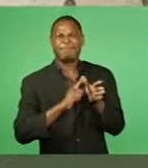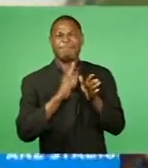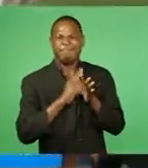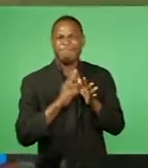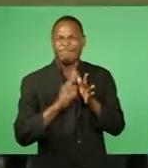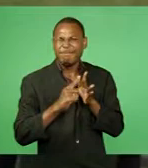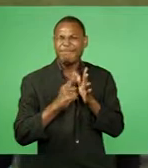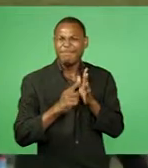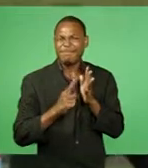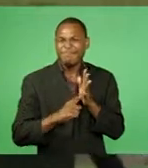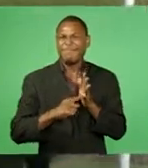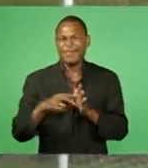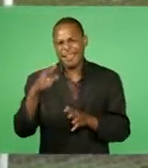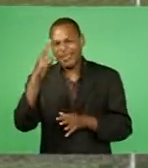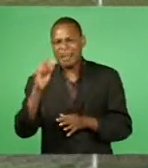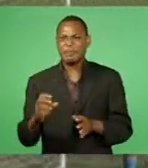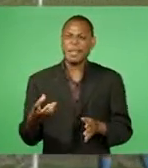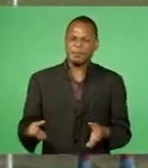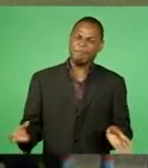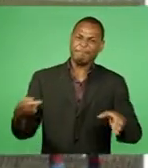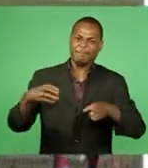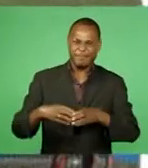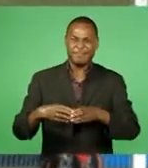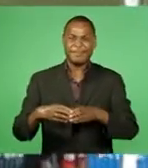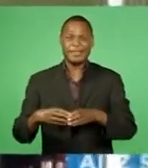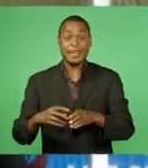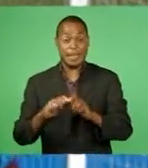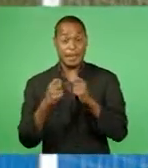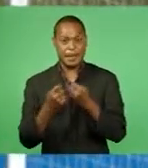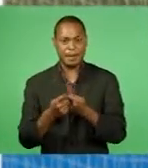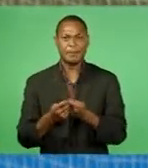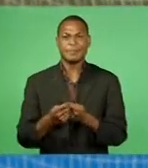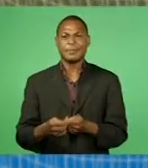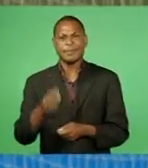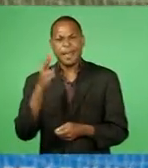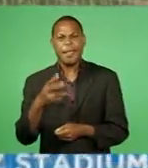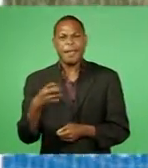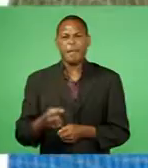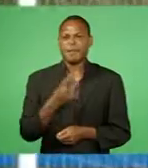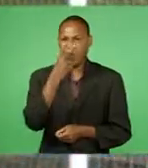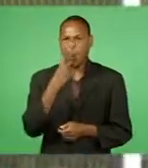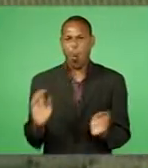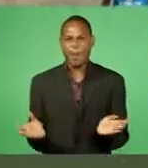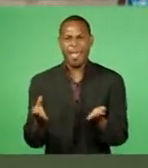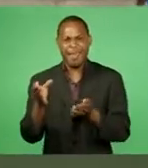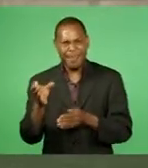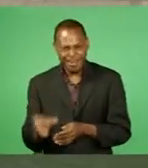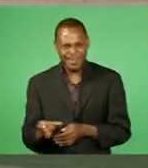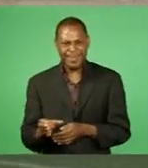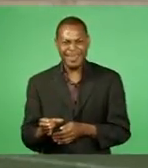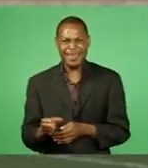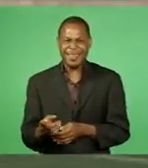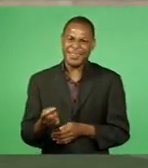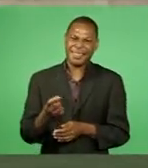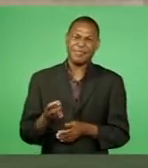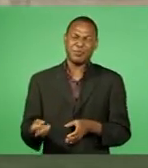Kautonga, Ivan Kumar and Waisaki Navuningasau. The return of players like Navuningasau has been a timely one for the Whites after